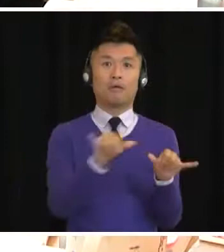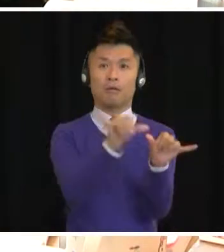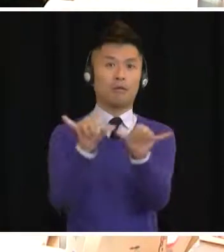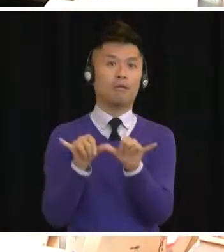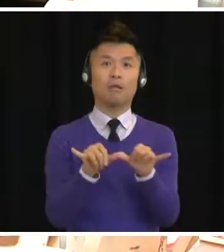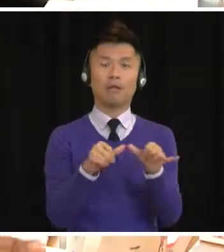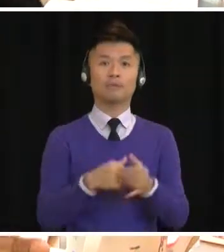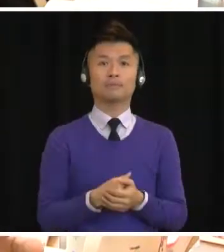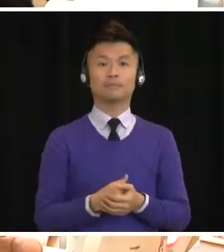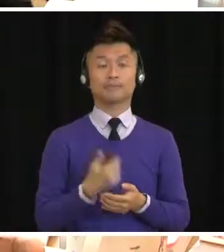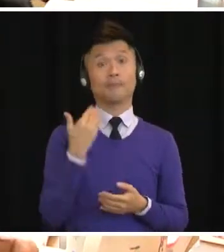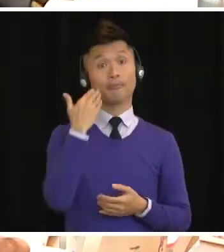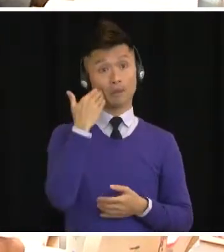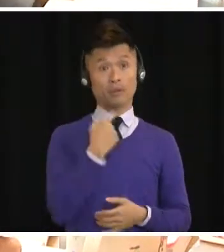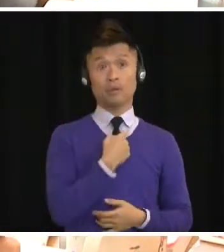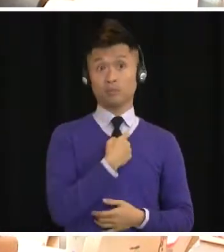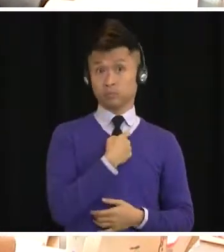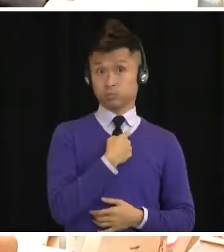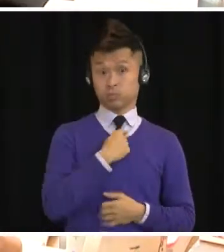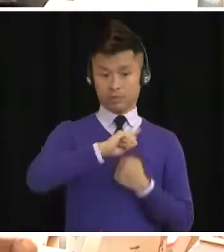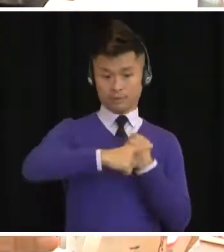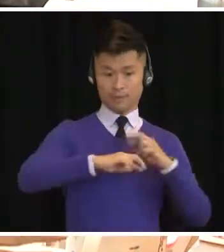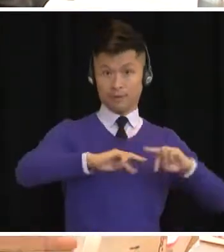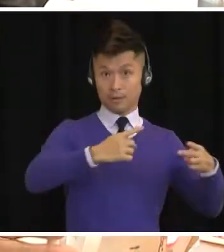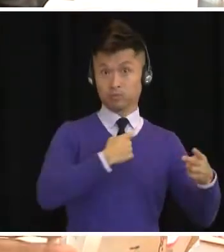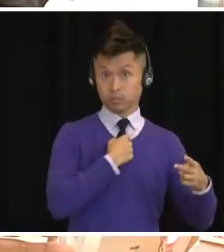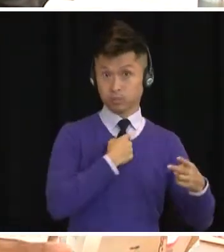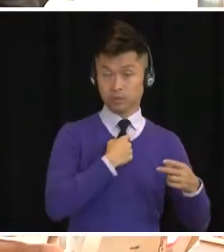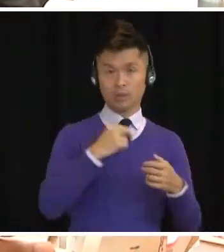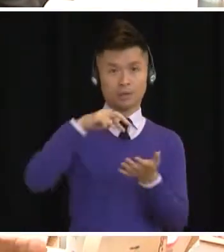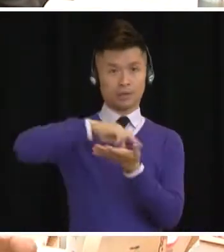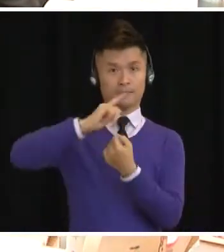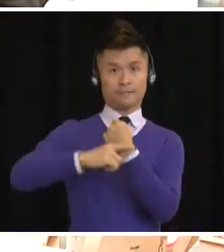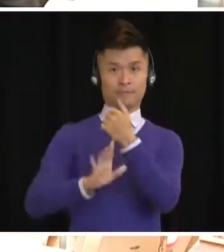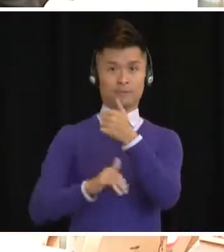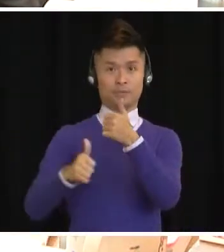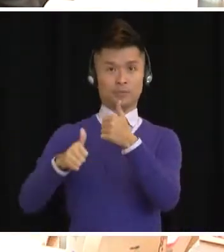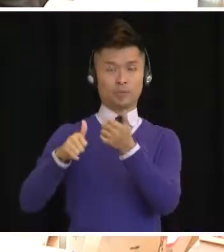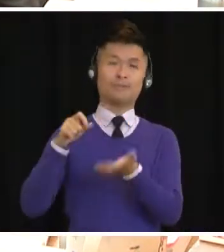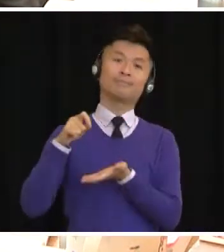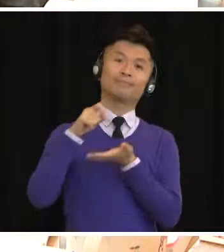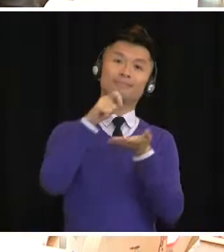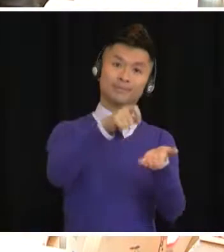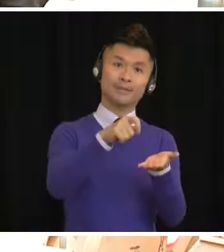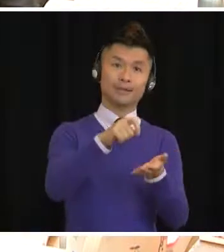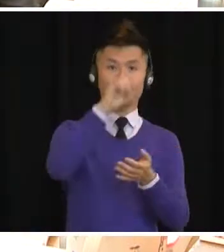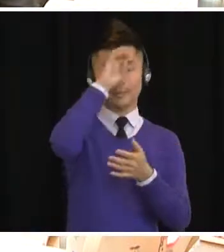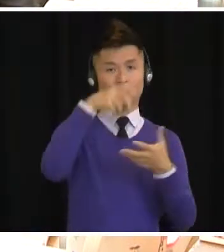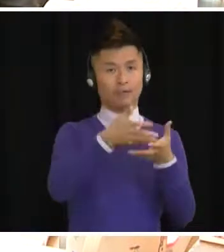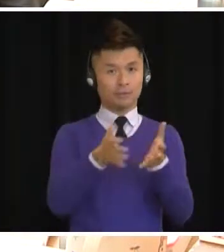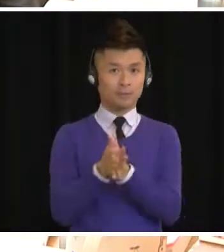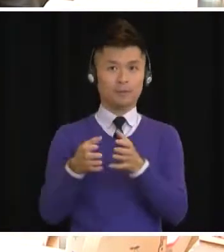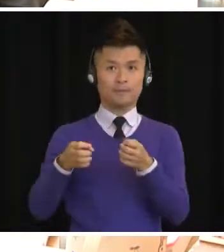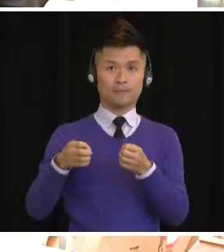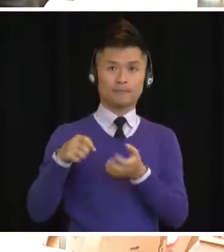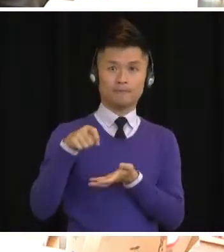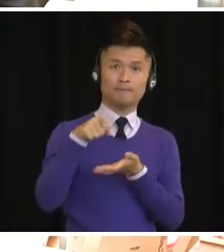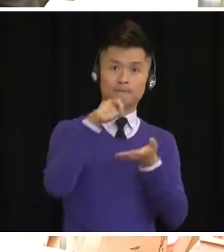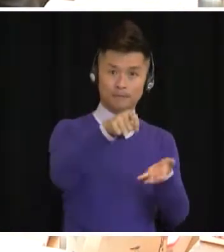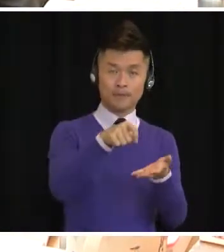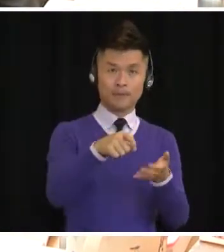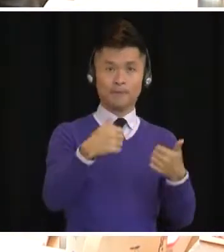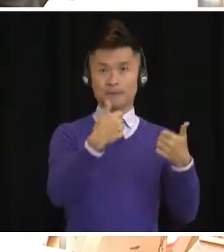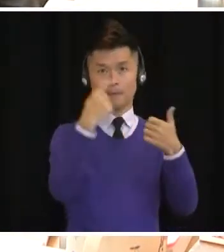Maybe each one of them all have their different opinion. So if such a